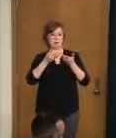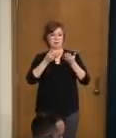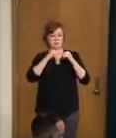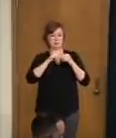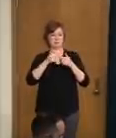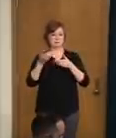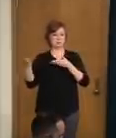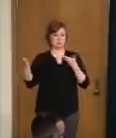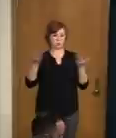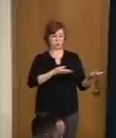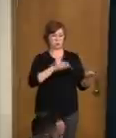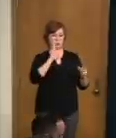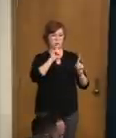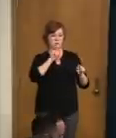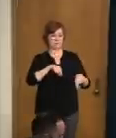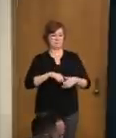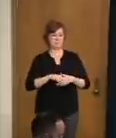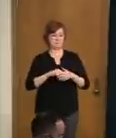and is it concerning?